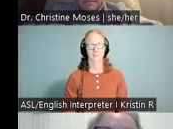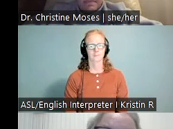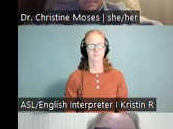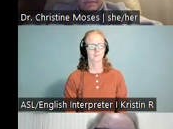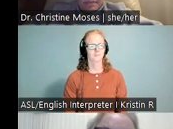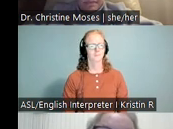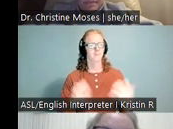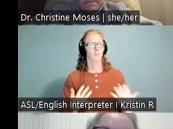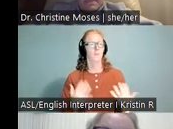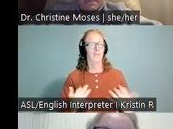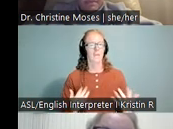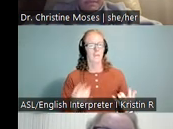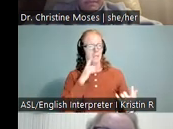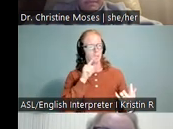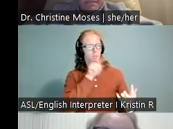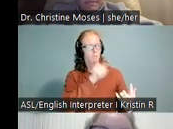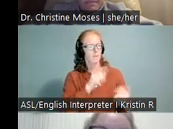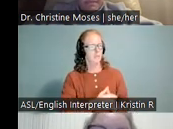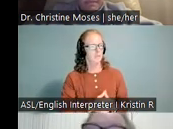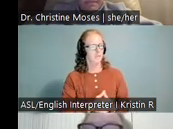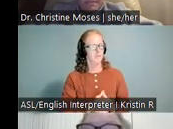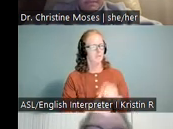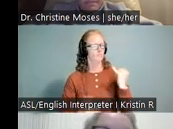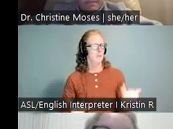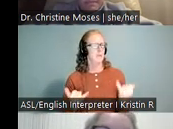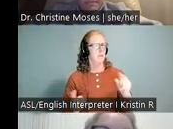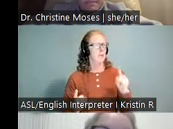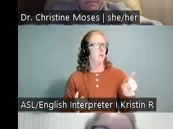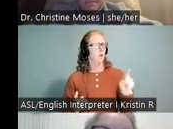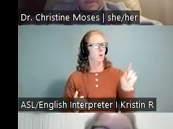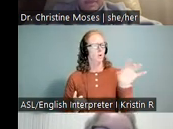for Samir to point to where we are. We're right now is,